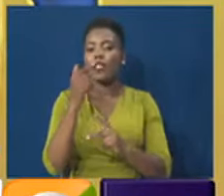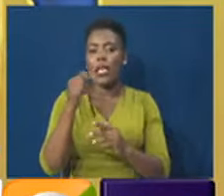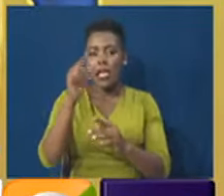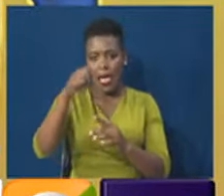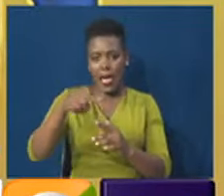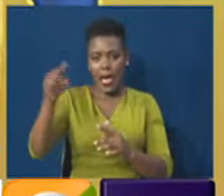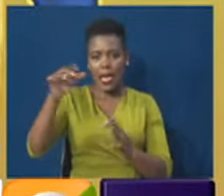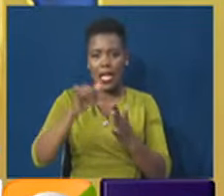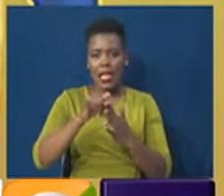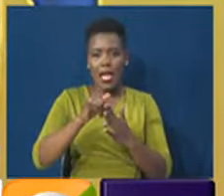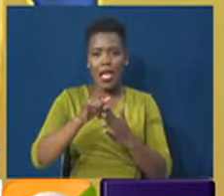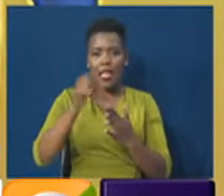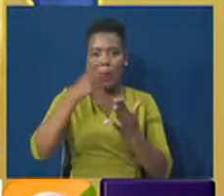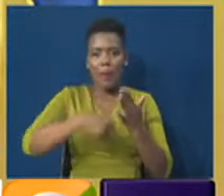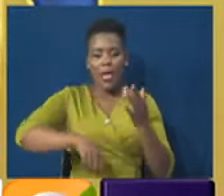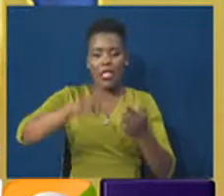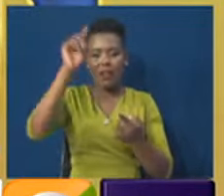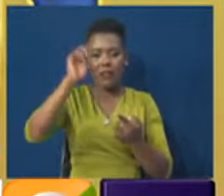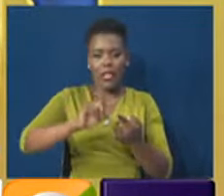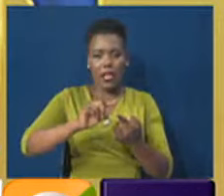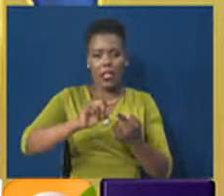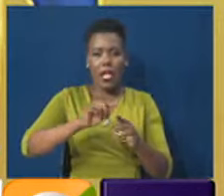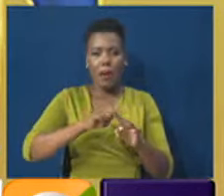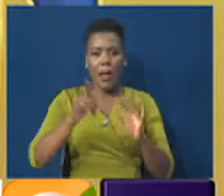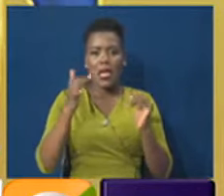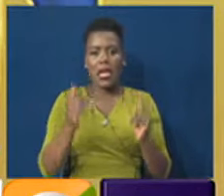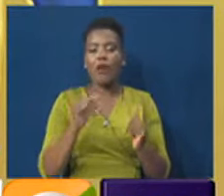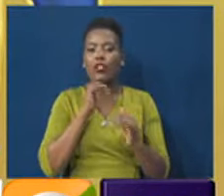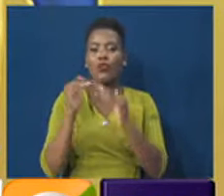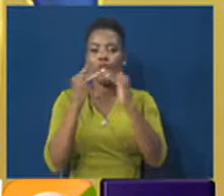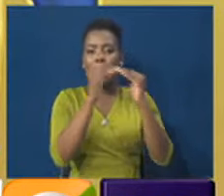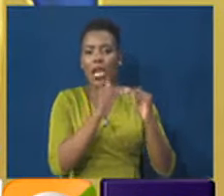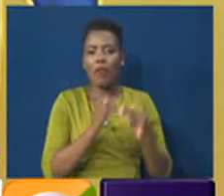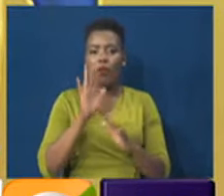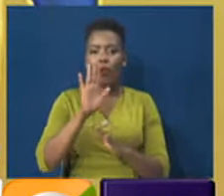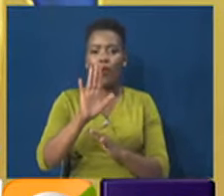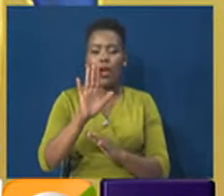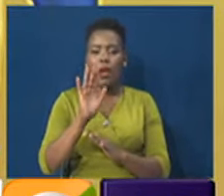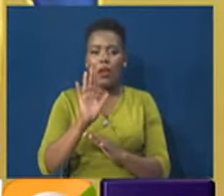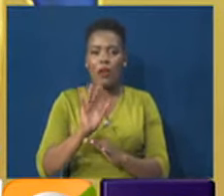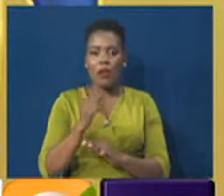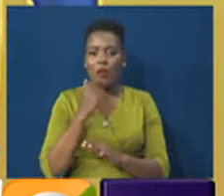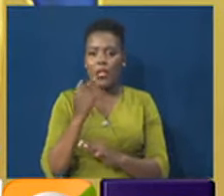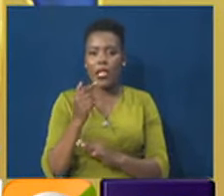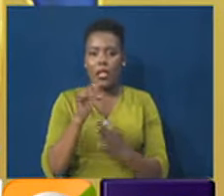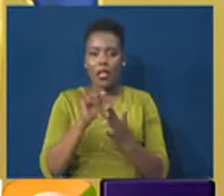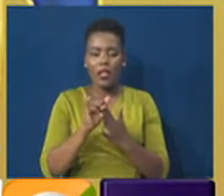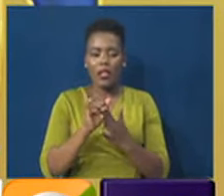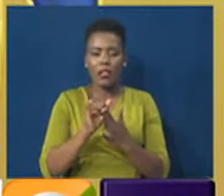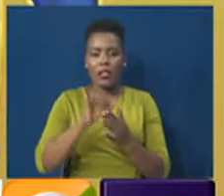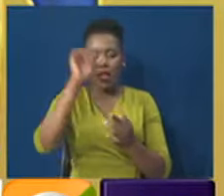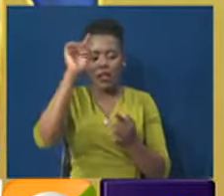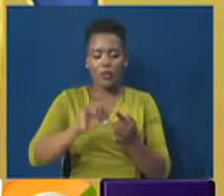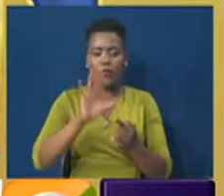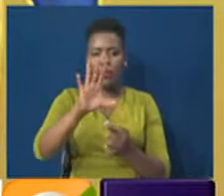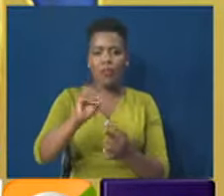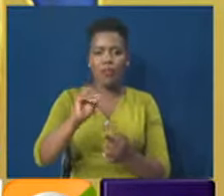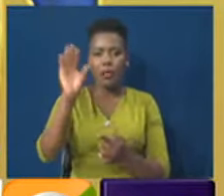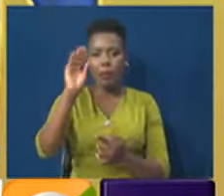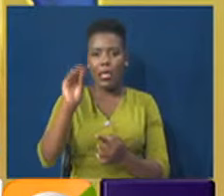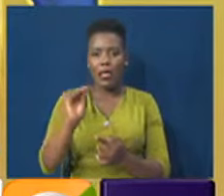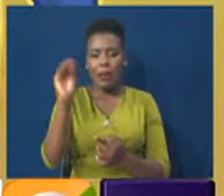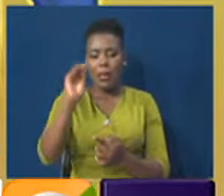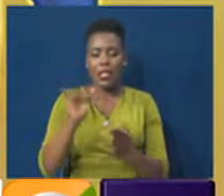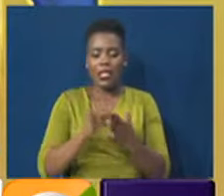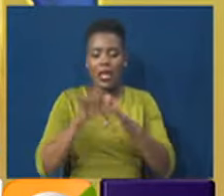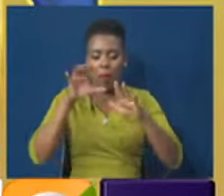know, the price has come down, but it's not even to the level you have said. It is by 50% since we